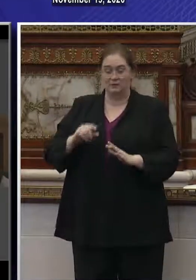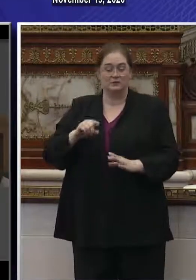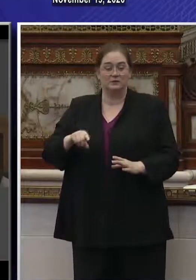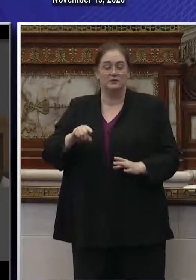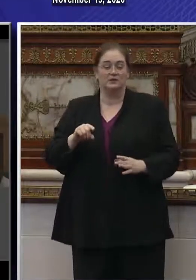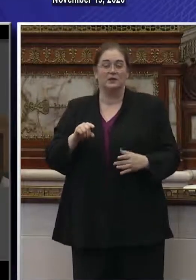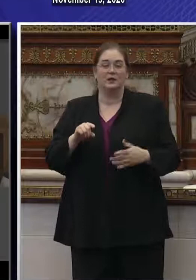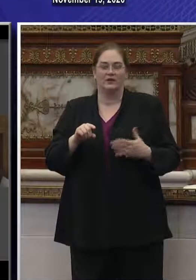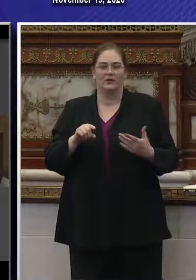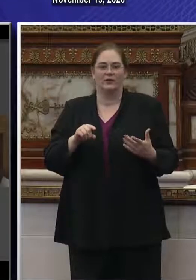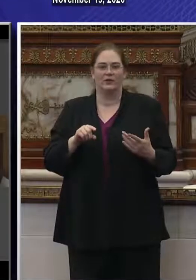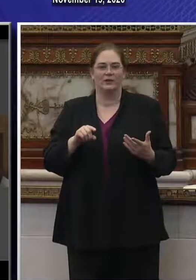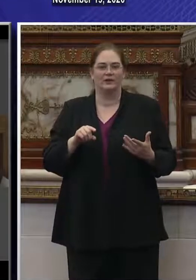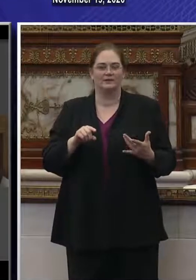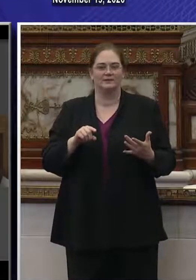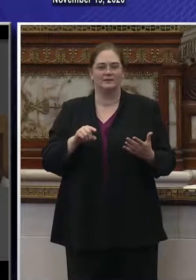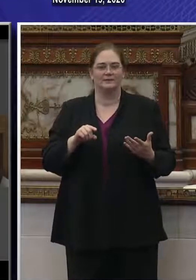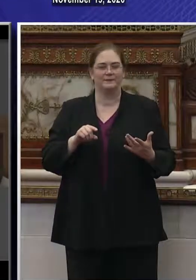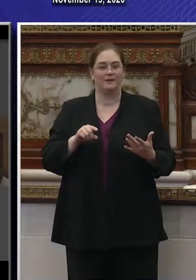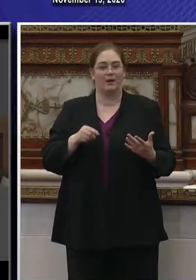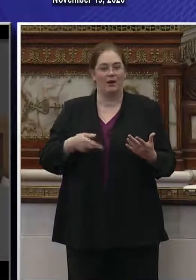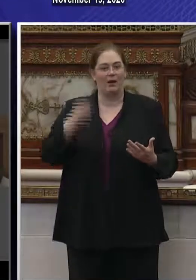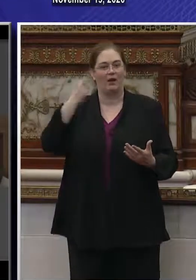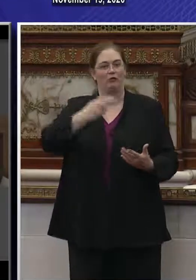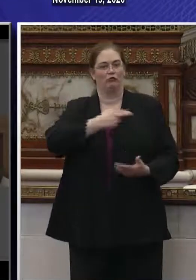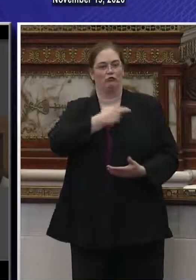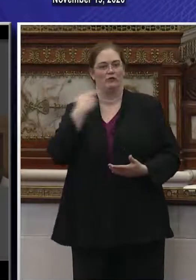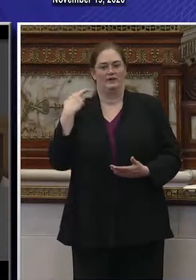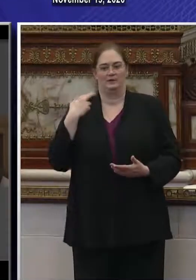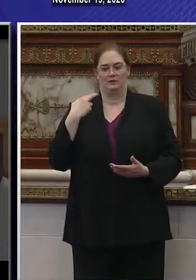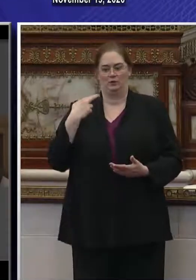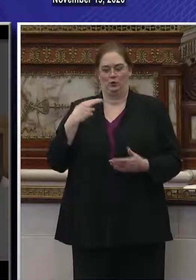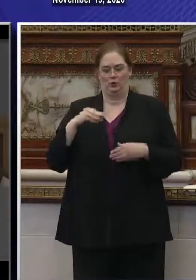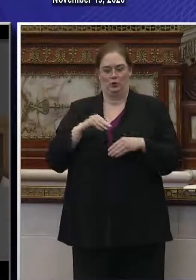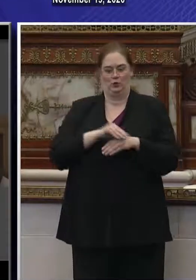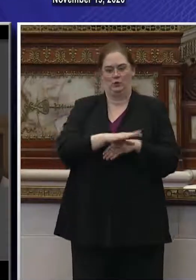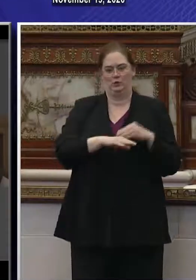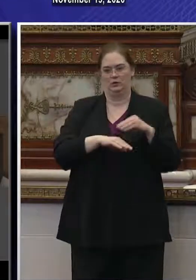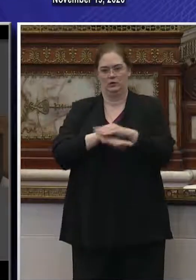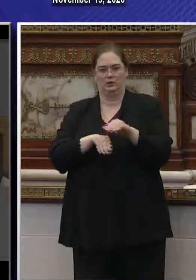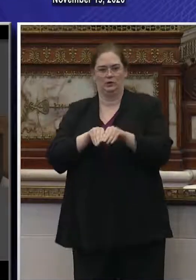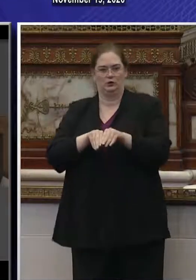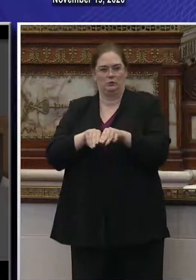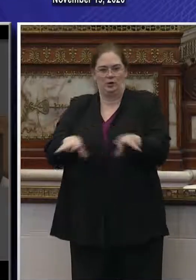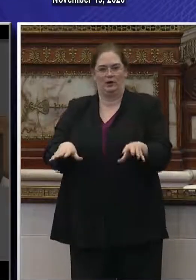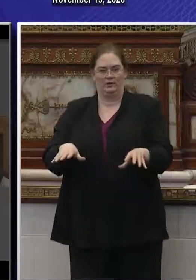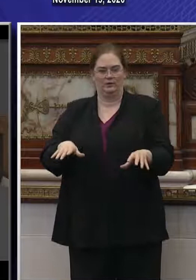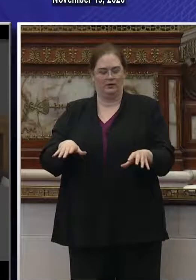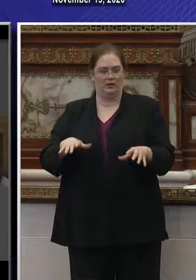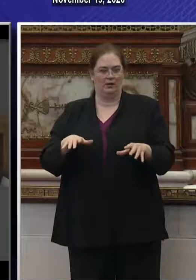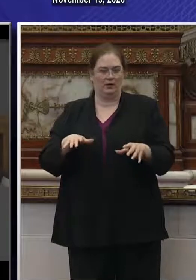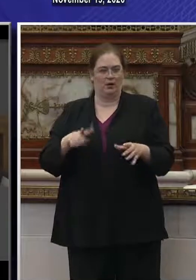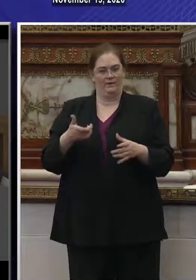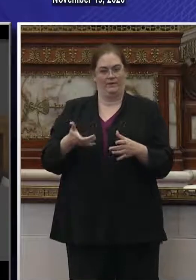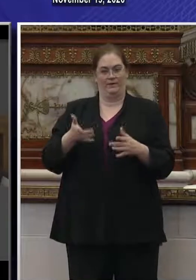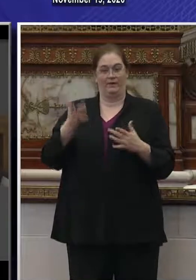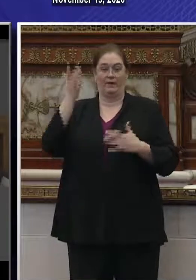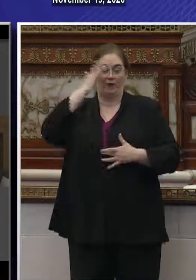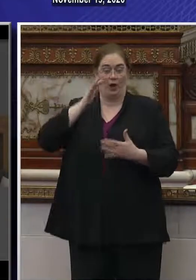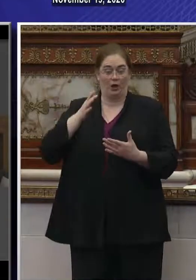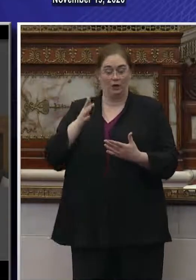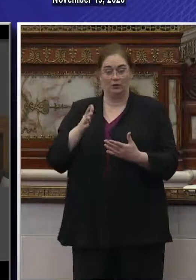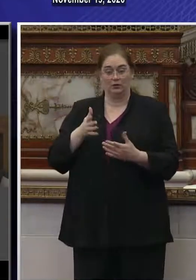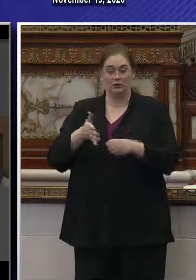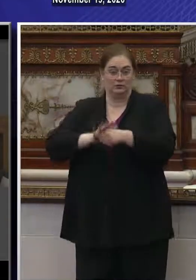a high risk for transmission of the SARS-CoV-2 virus. And what also concerns